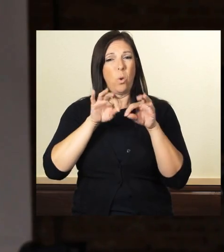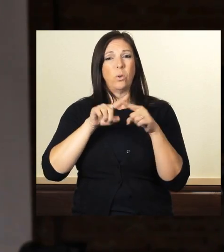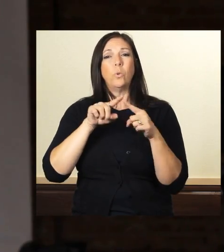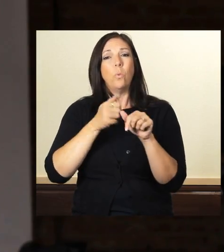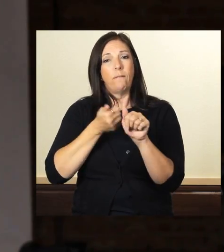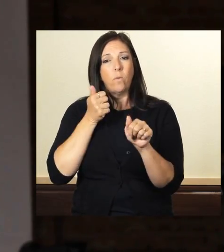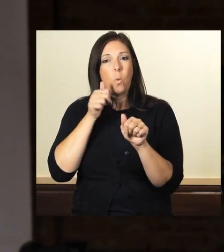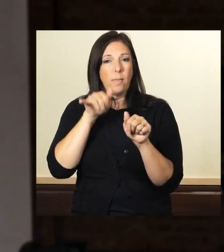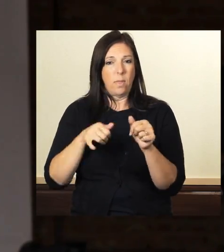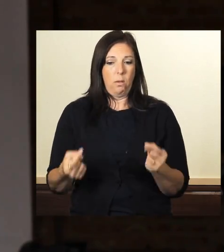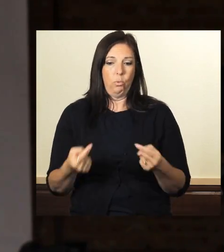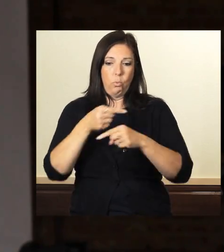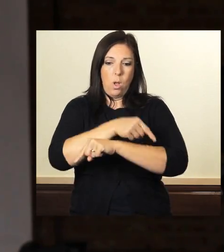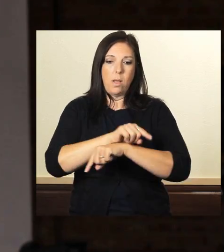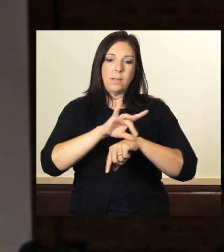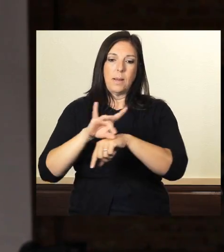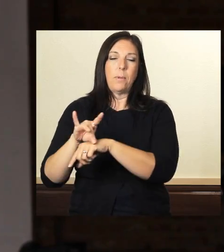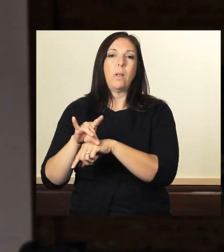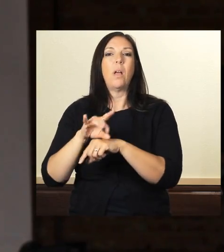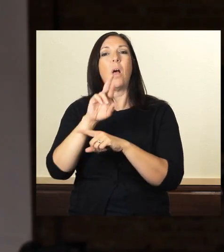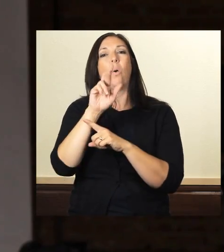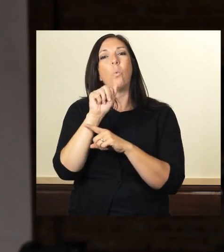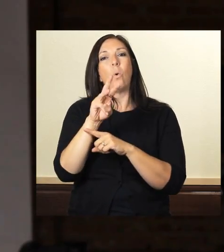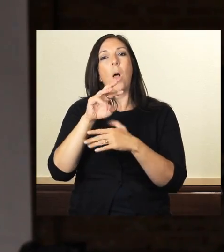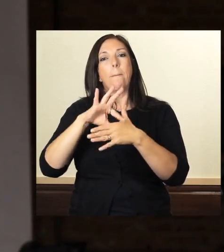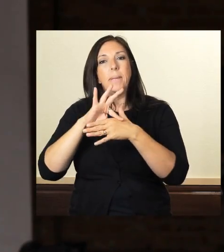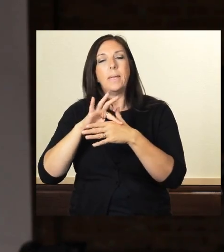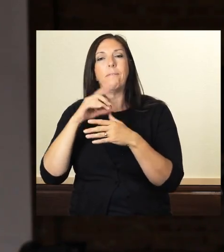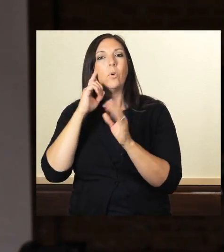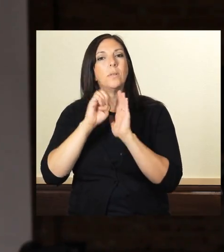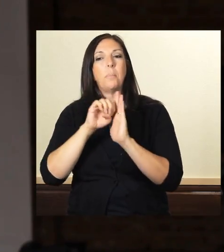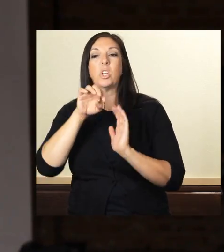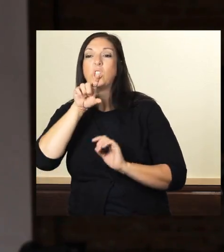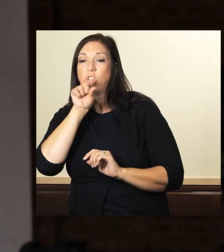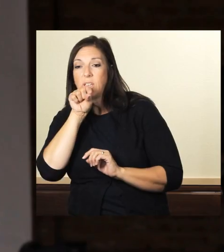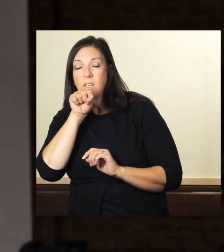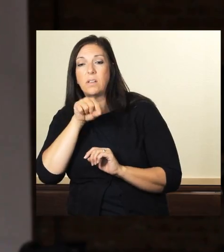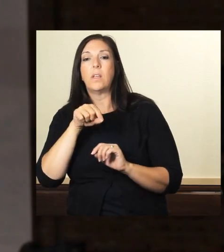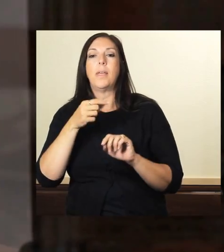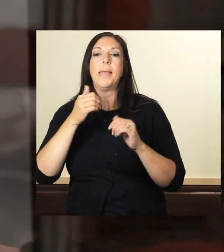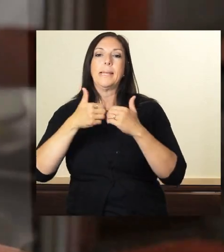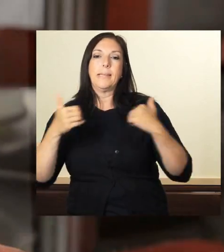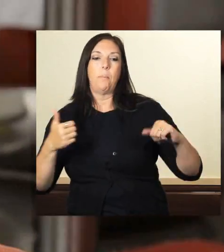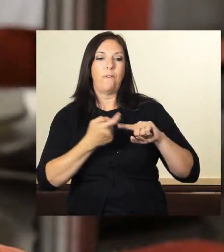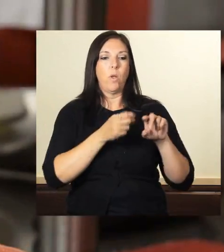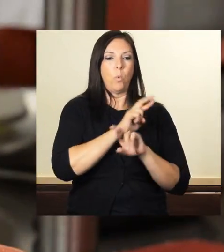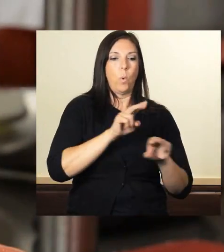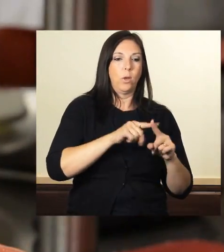cross-contamination. Always keep your raw meat, like chicken, separate from your ready-to-eat foods, like vegetables.